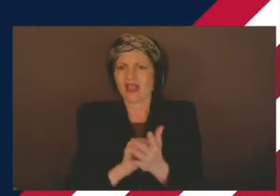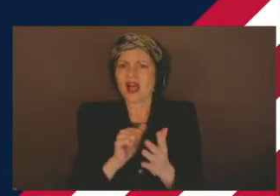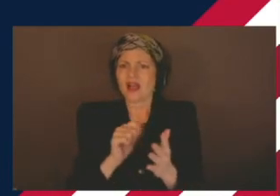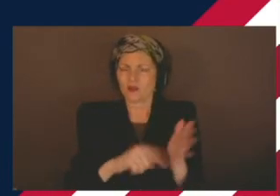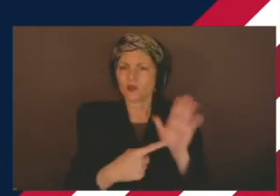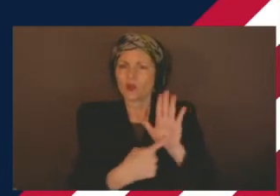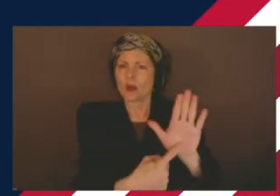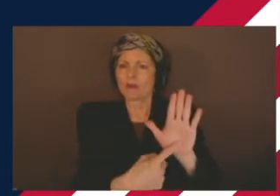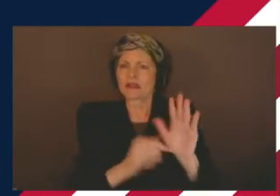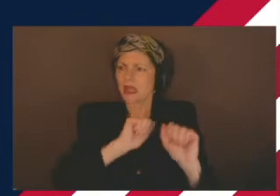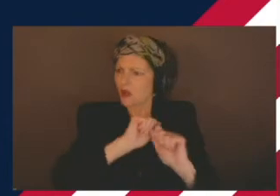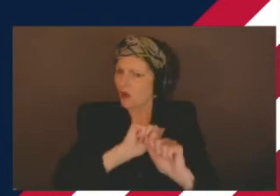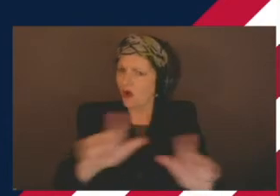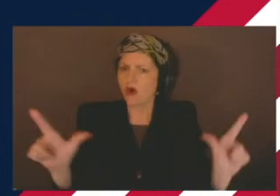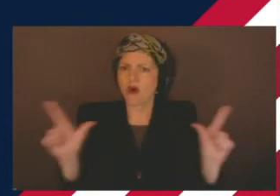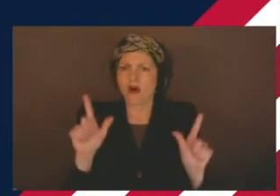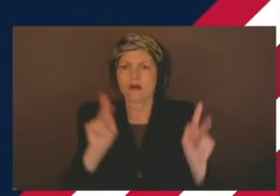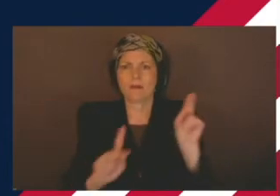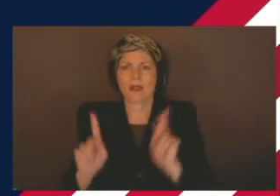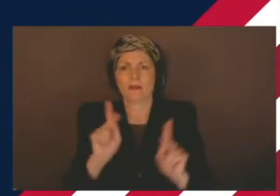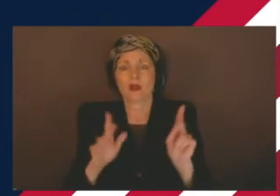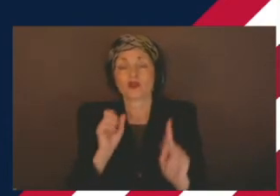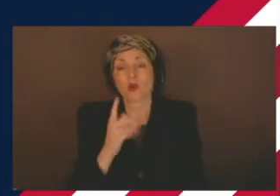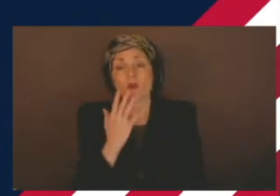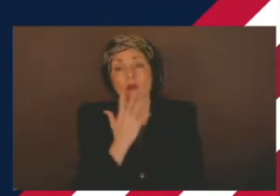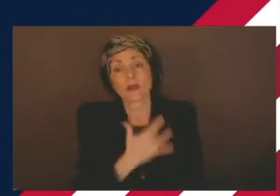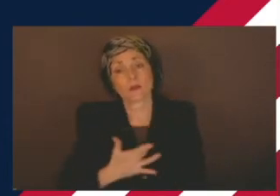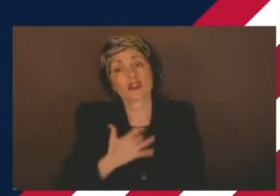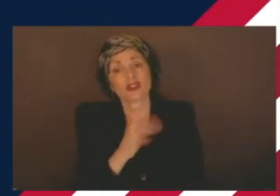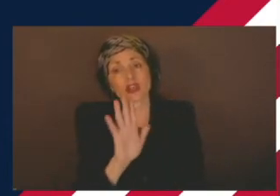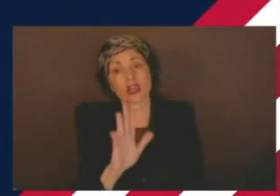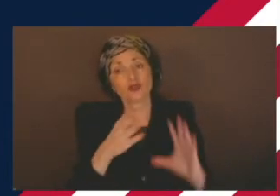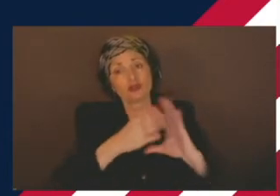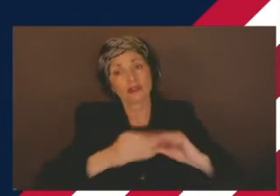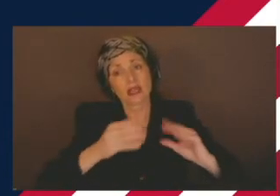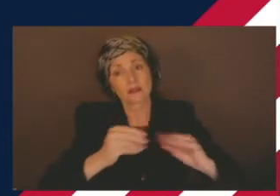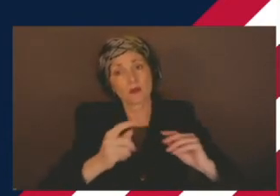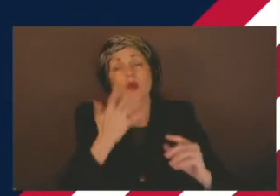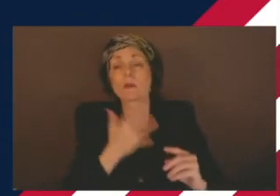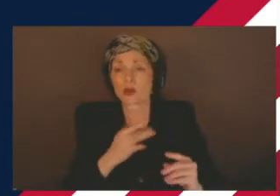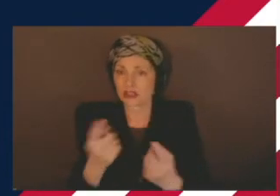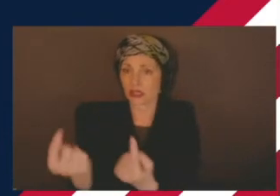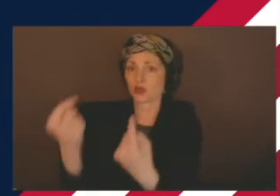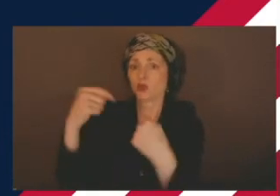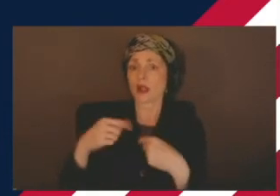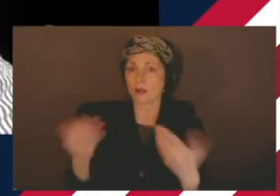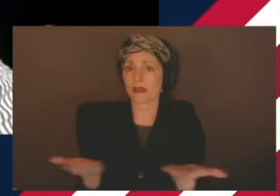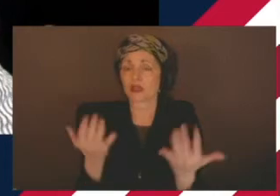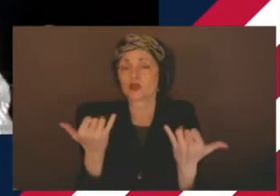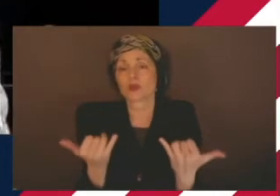your testimony and appreciate your being here today. So thank you. Thank you.